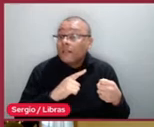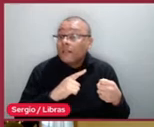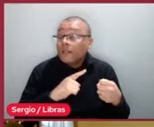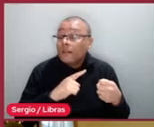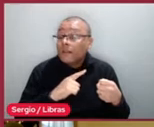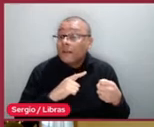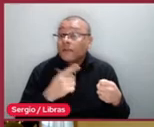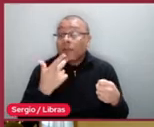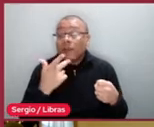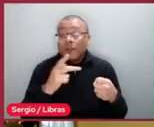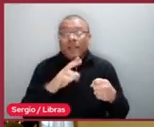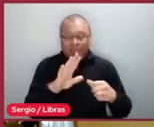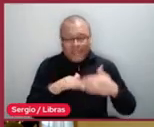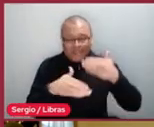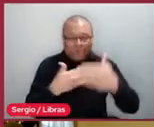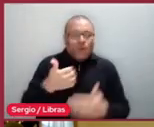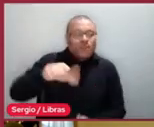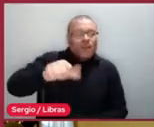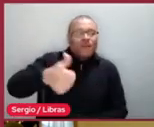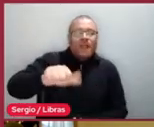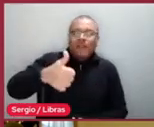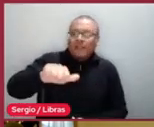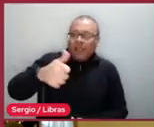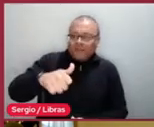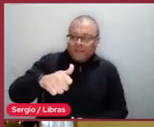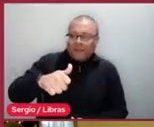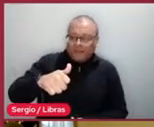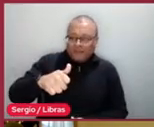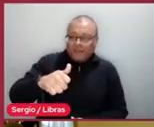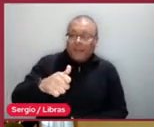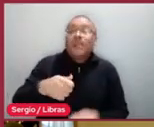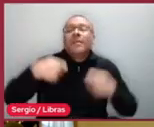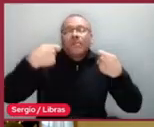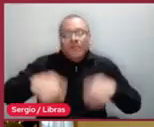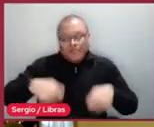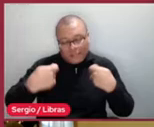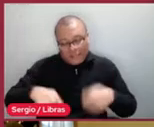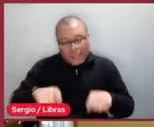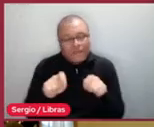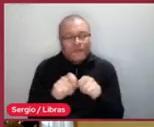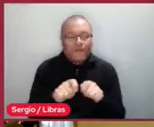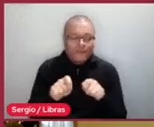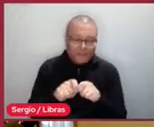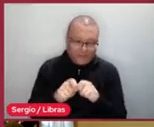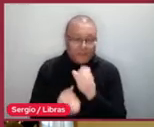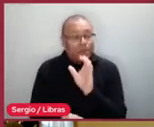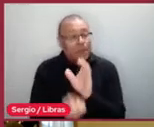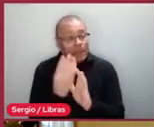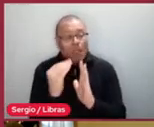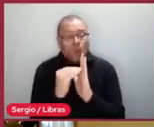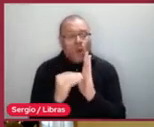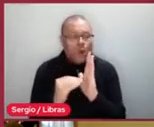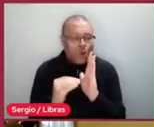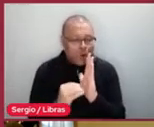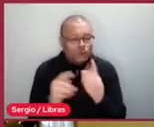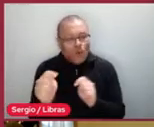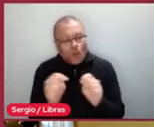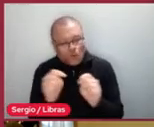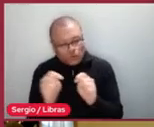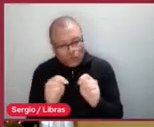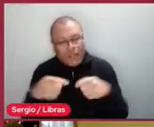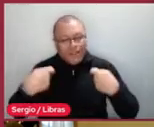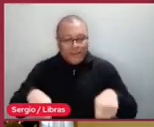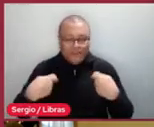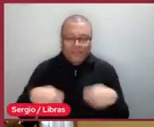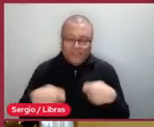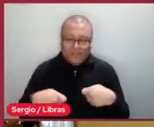validate inputs. It wasn't really necessary in the production code. We also